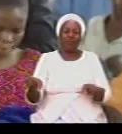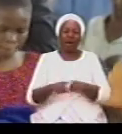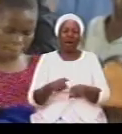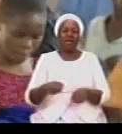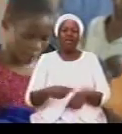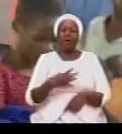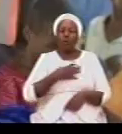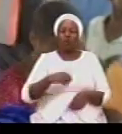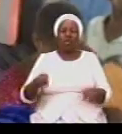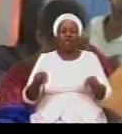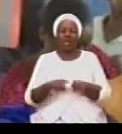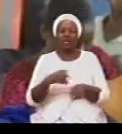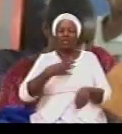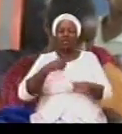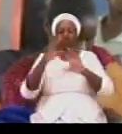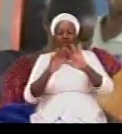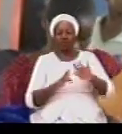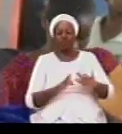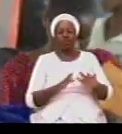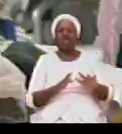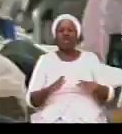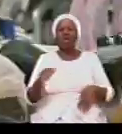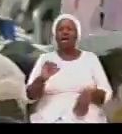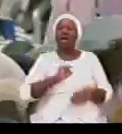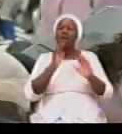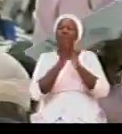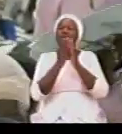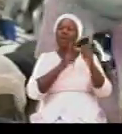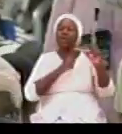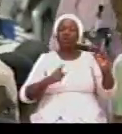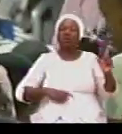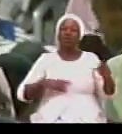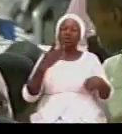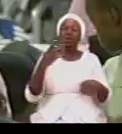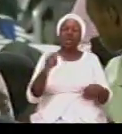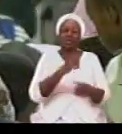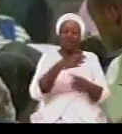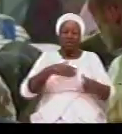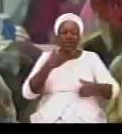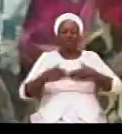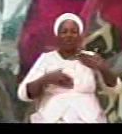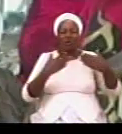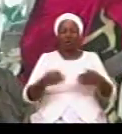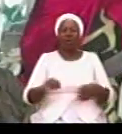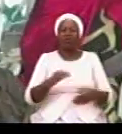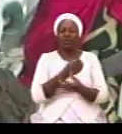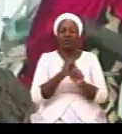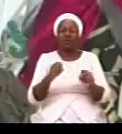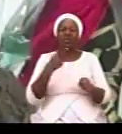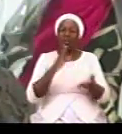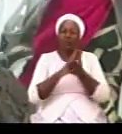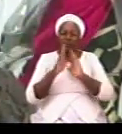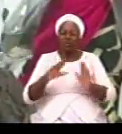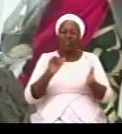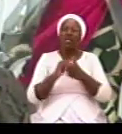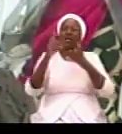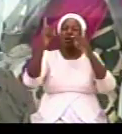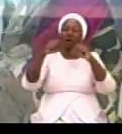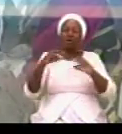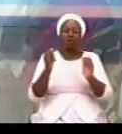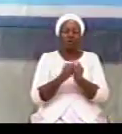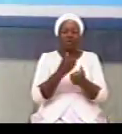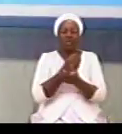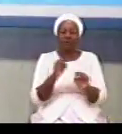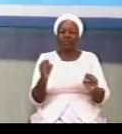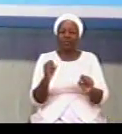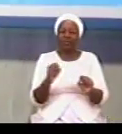Lord, the joy of salvation, the peace that comes with salvation, and the righteousness, the assurance